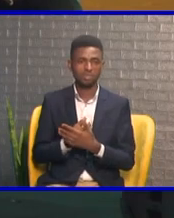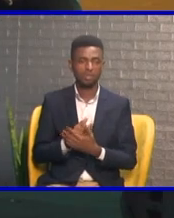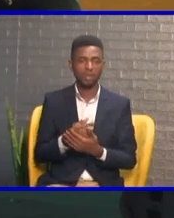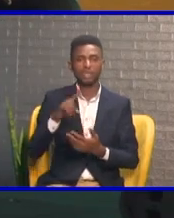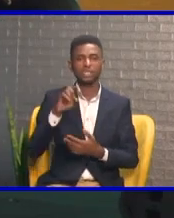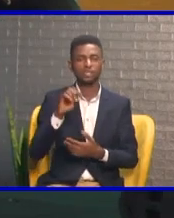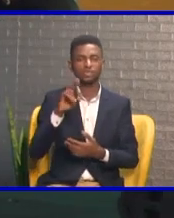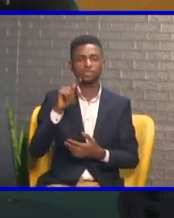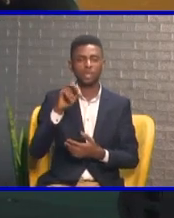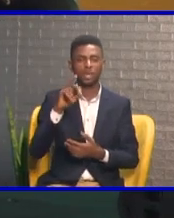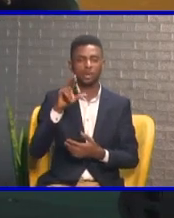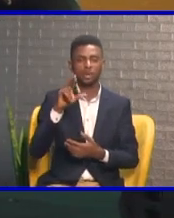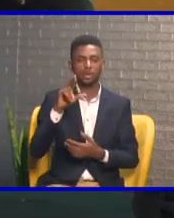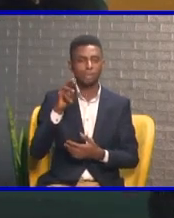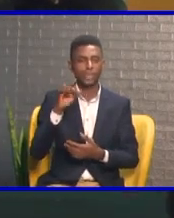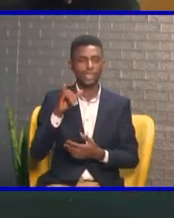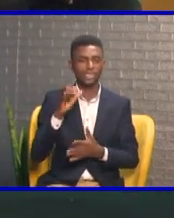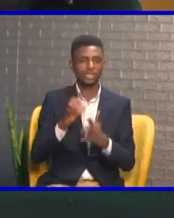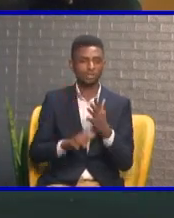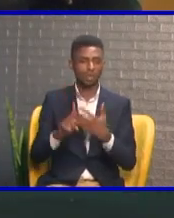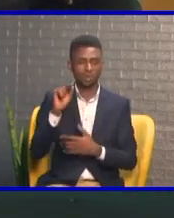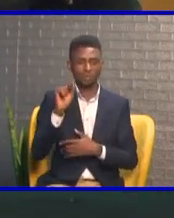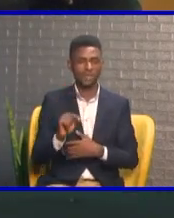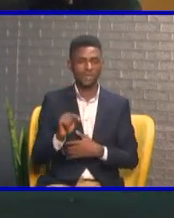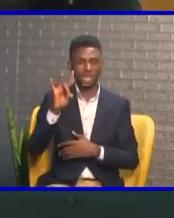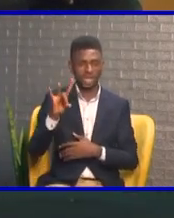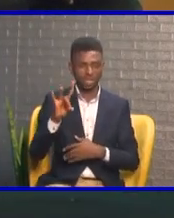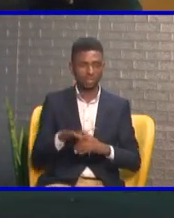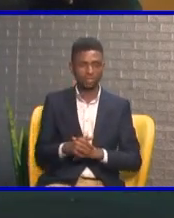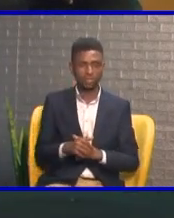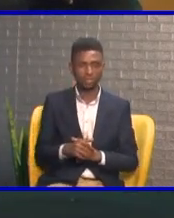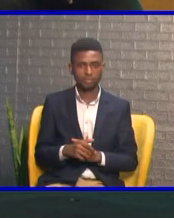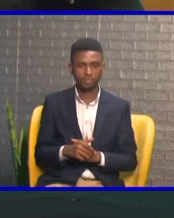Deuteronomy chapter 1, verse